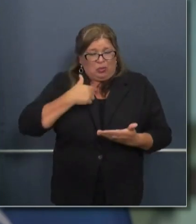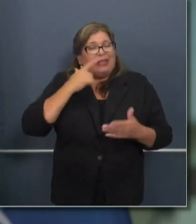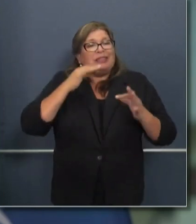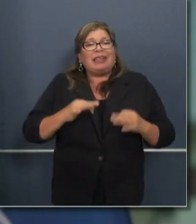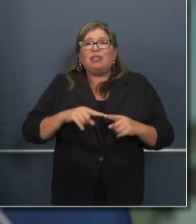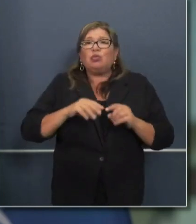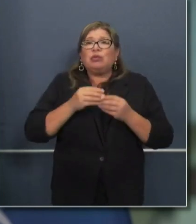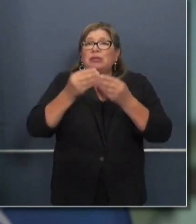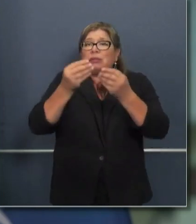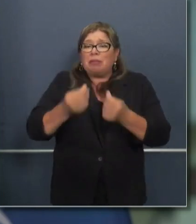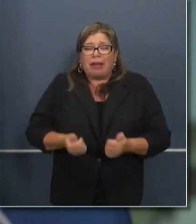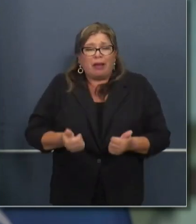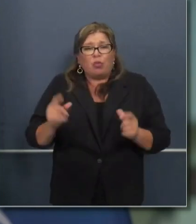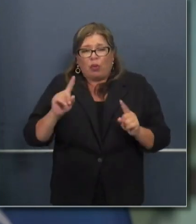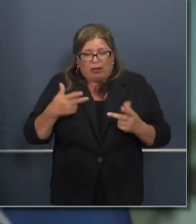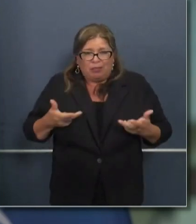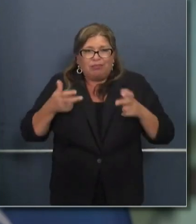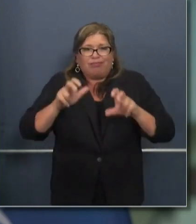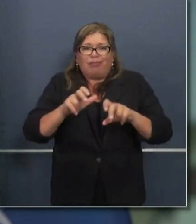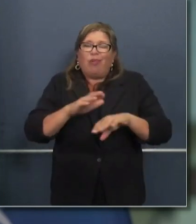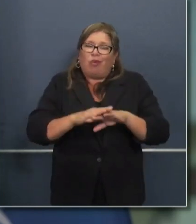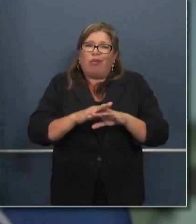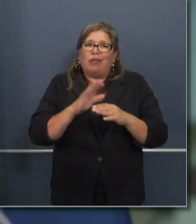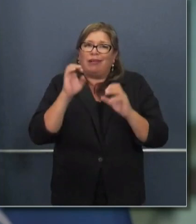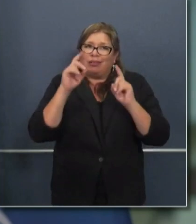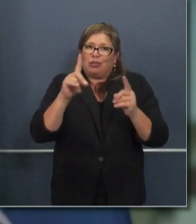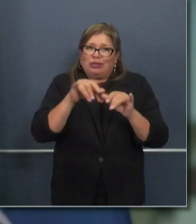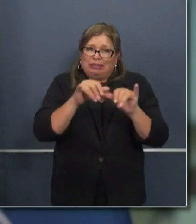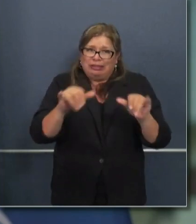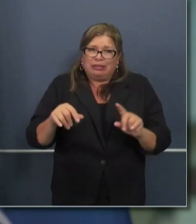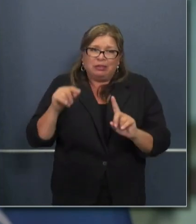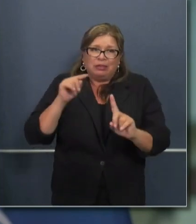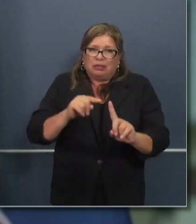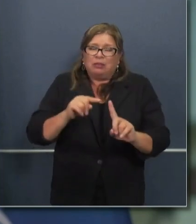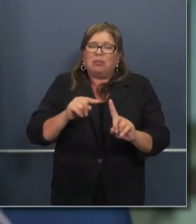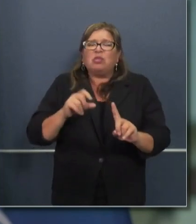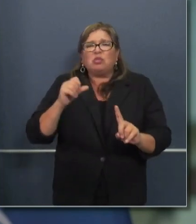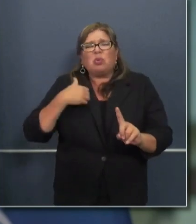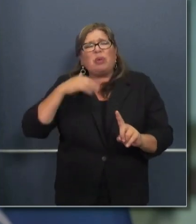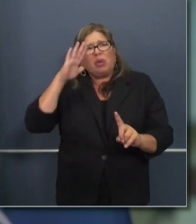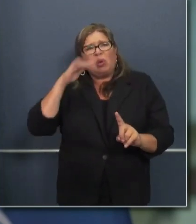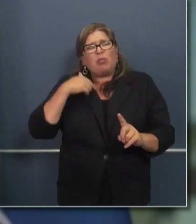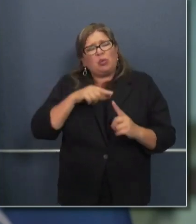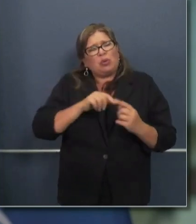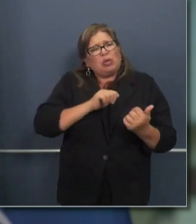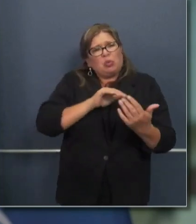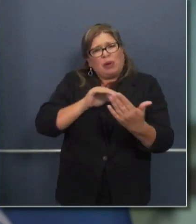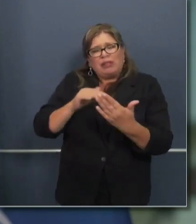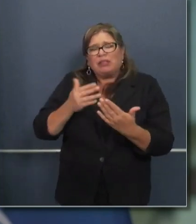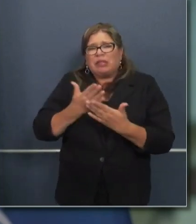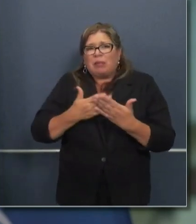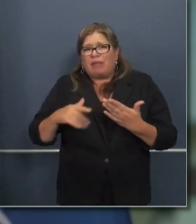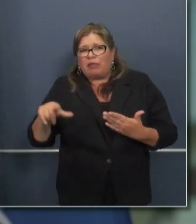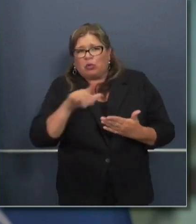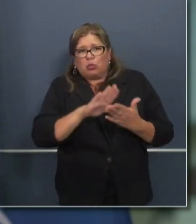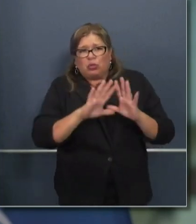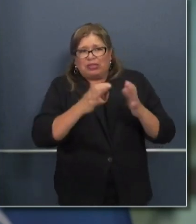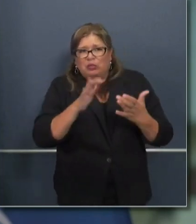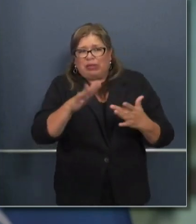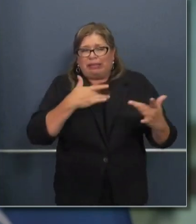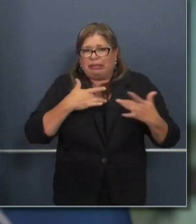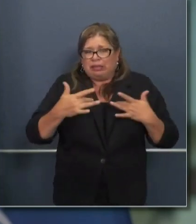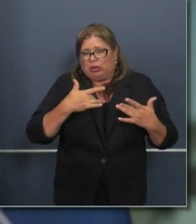K through 14 education system. We think a lot of that anxiety is mitigated. And I just want to make this clear. It's an important